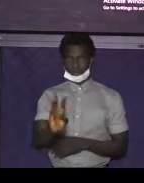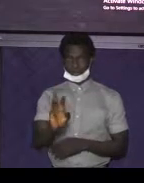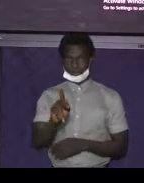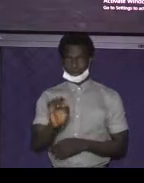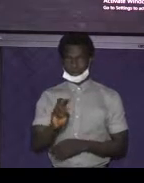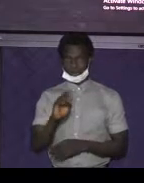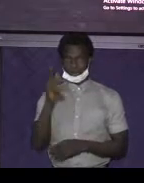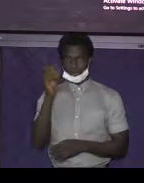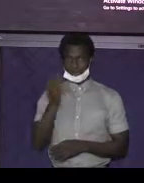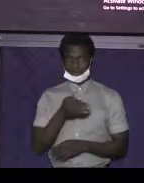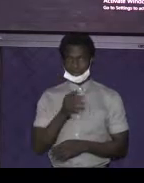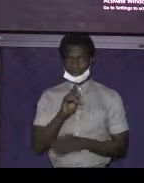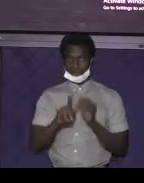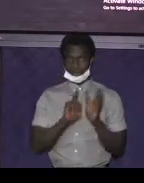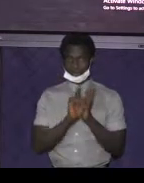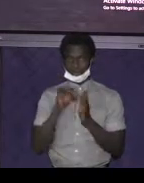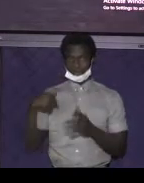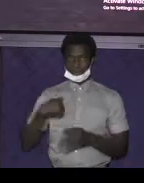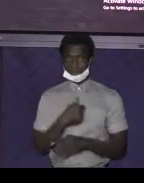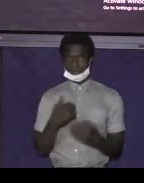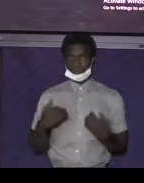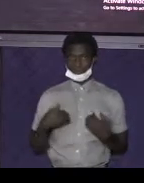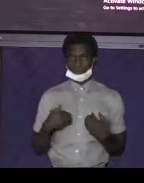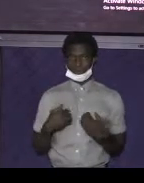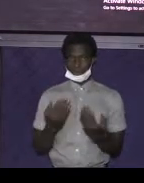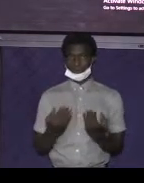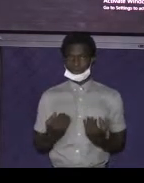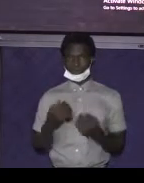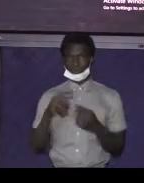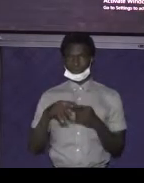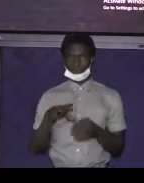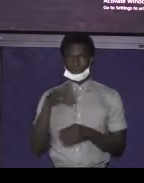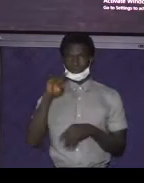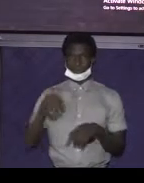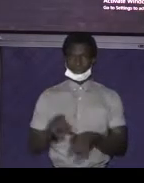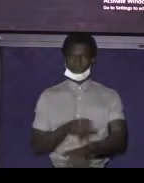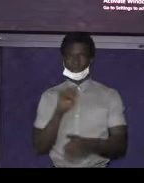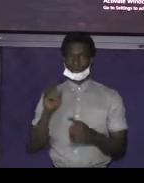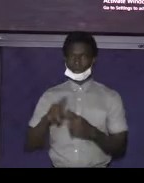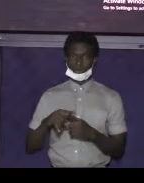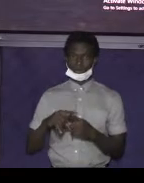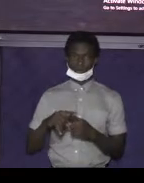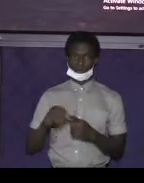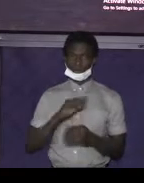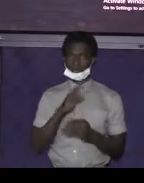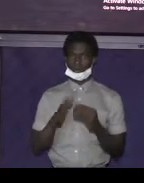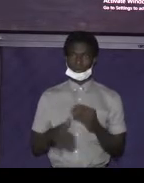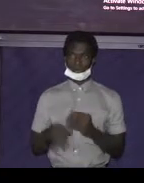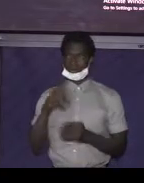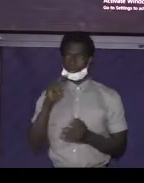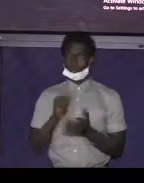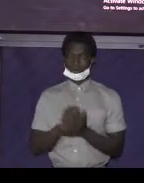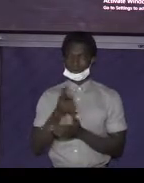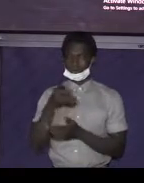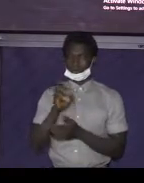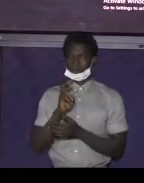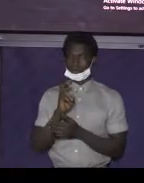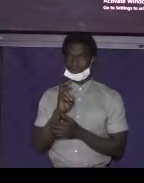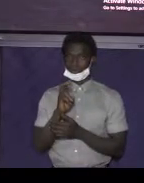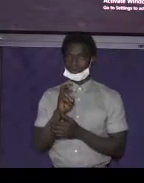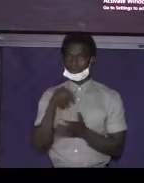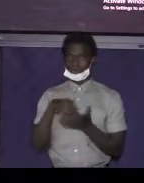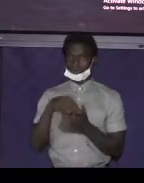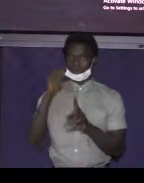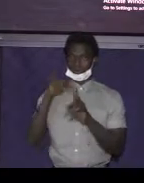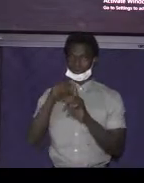hour. Now, we want to find how long it will take to complete a journey of 1,200 kilometers. That is, this point is